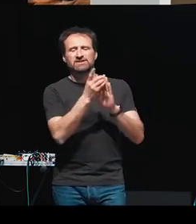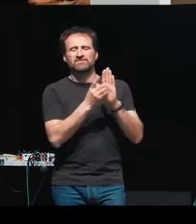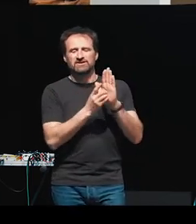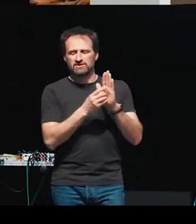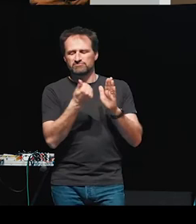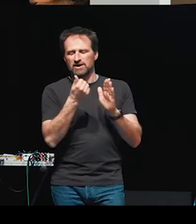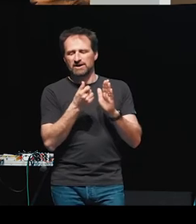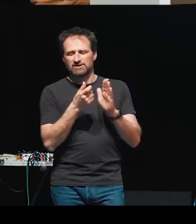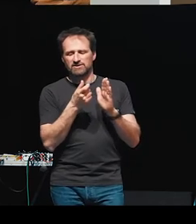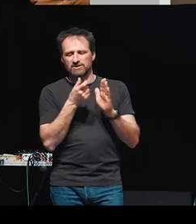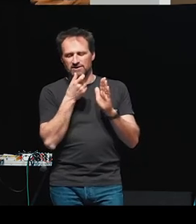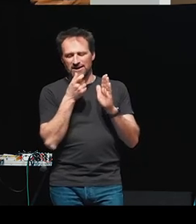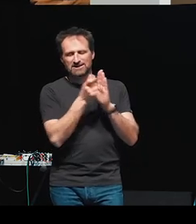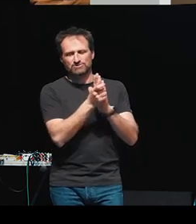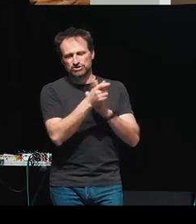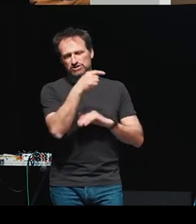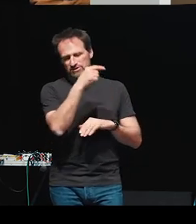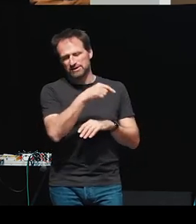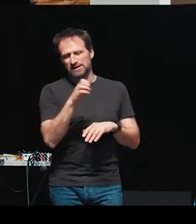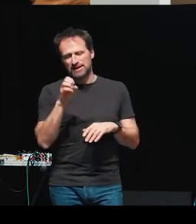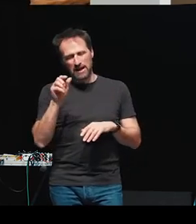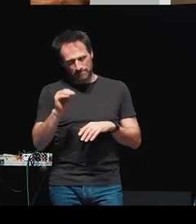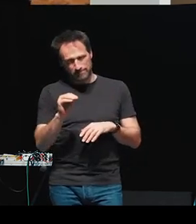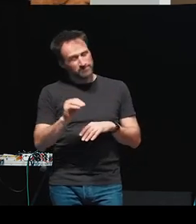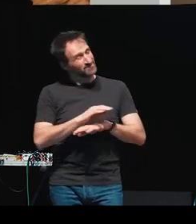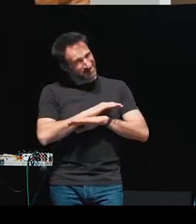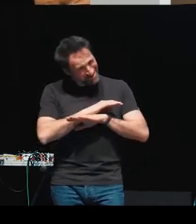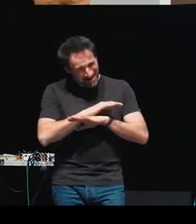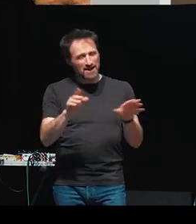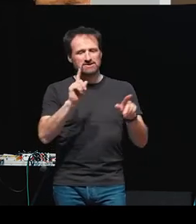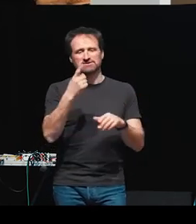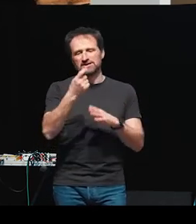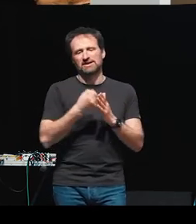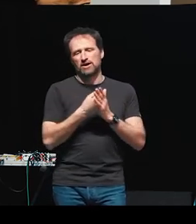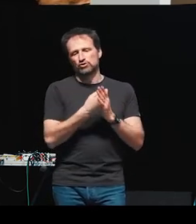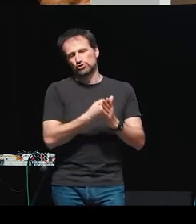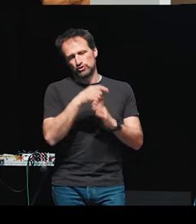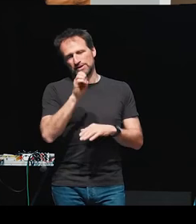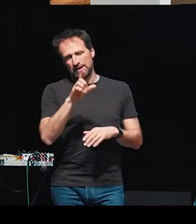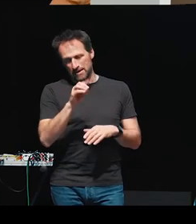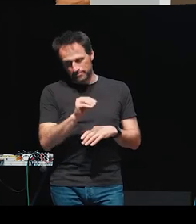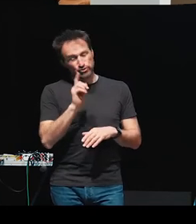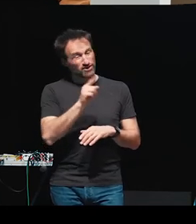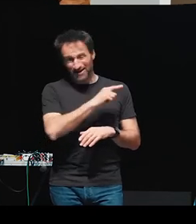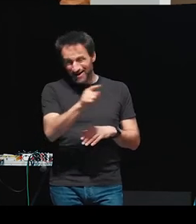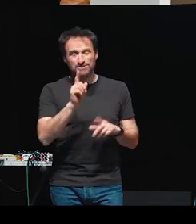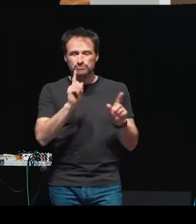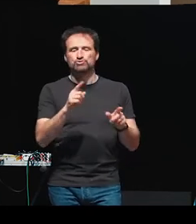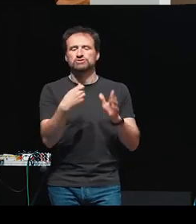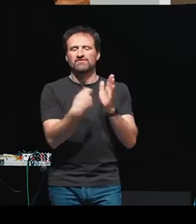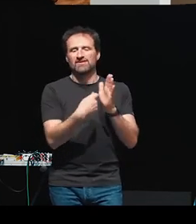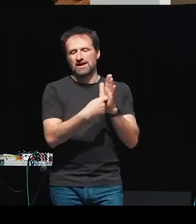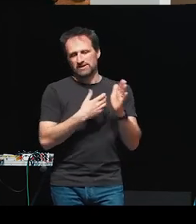expression in Elm. So everything is an expression in Elm. That means that everything has to be evaluated to some value. So for example,